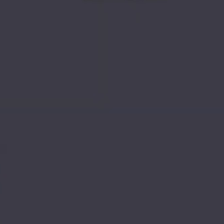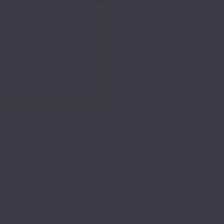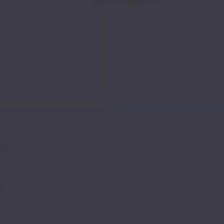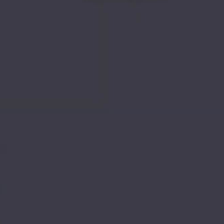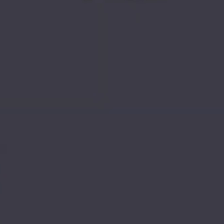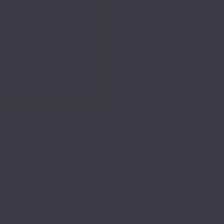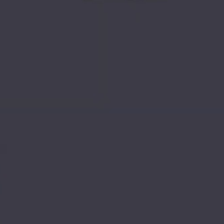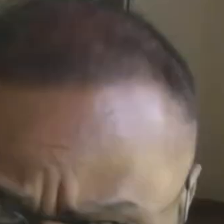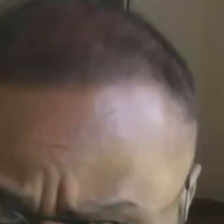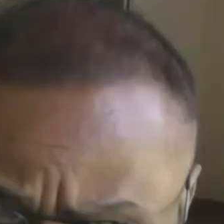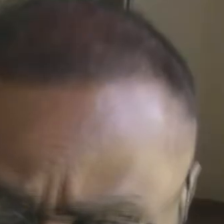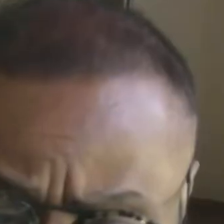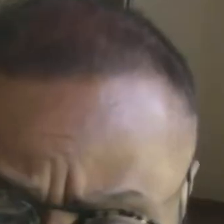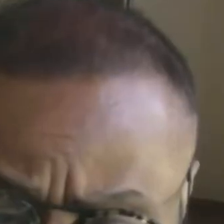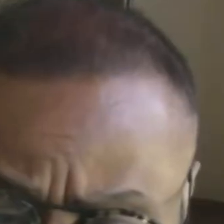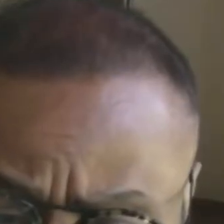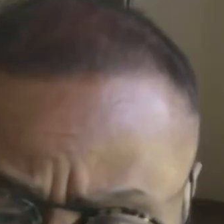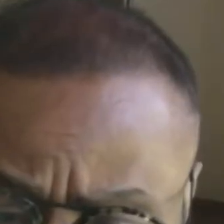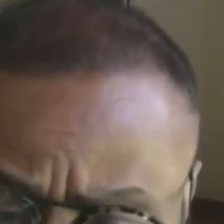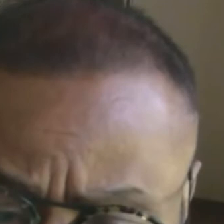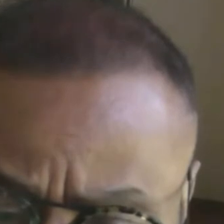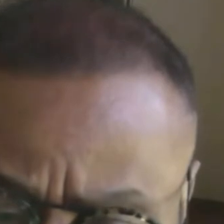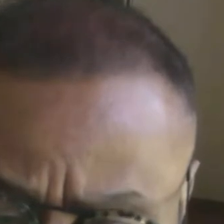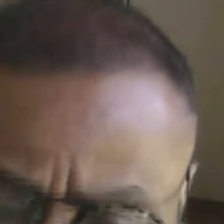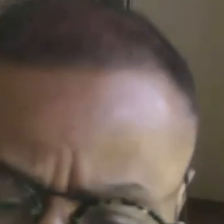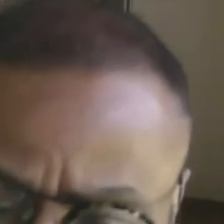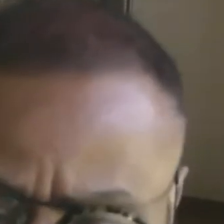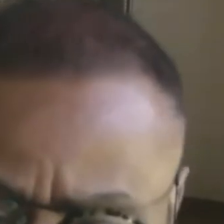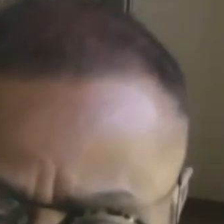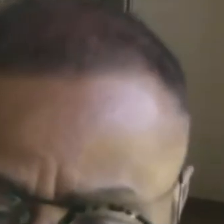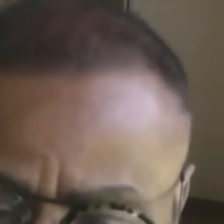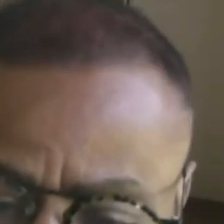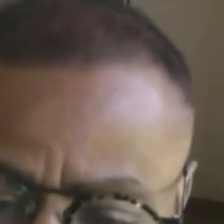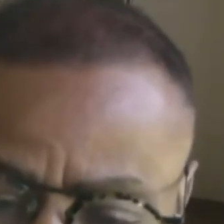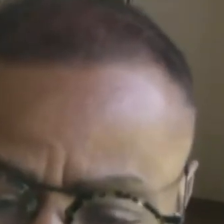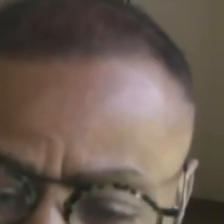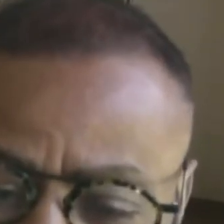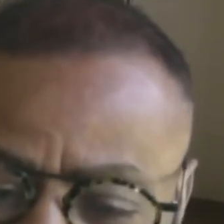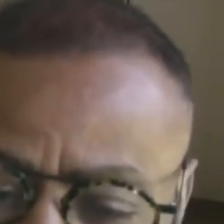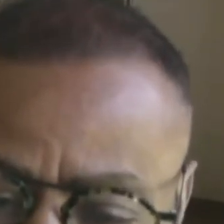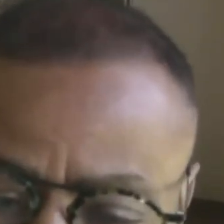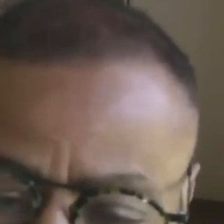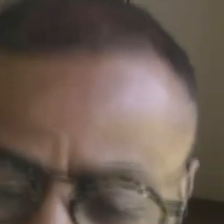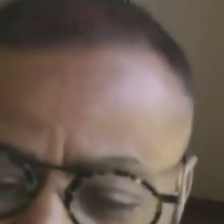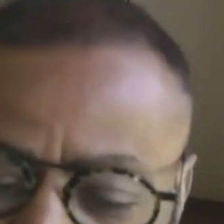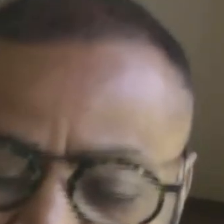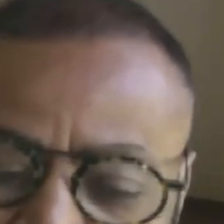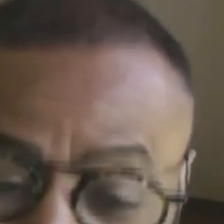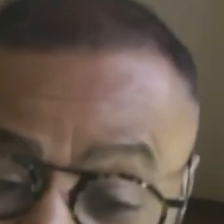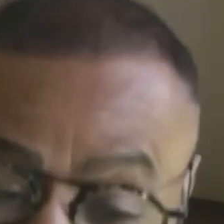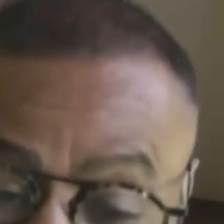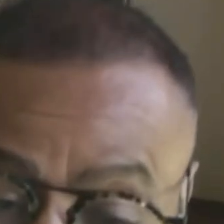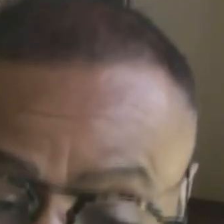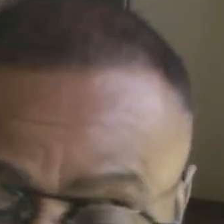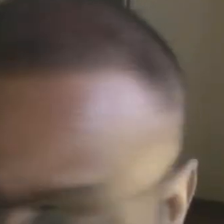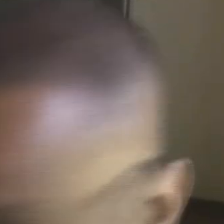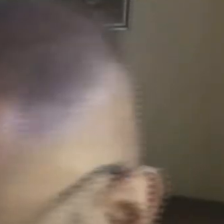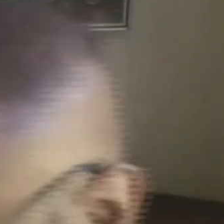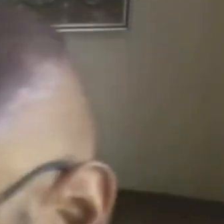representing 19131, 19139, 19151, and many